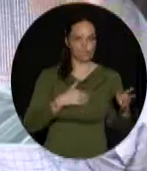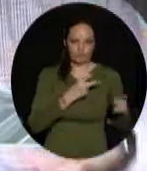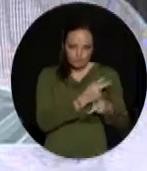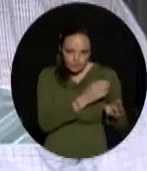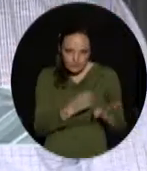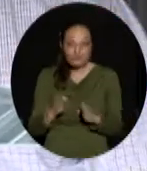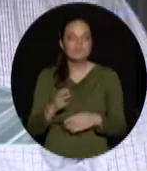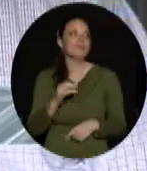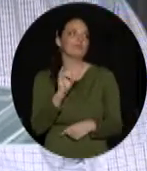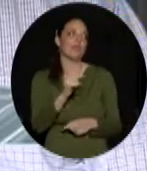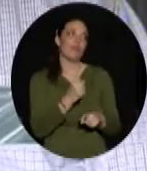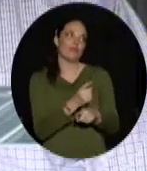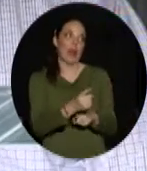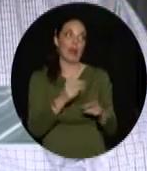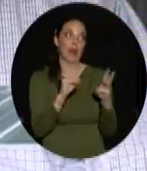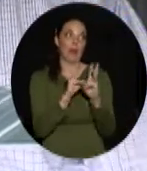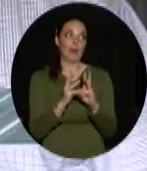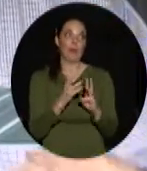said, winter is coming.